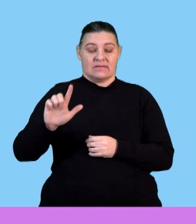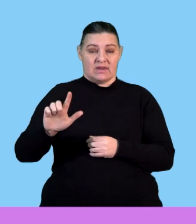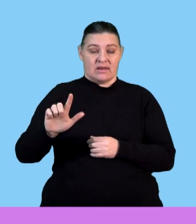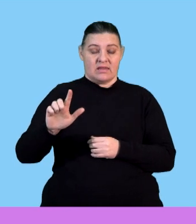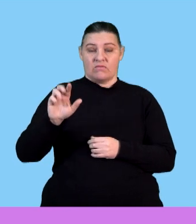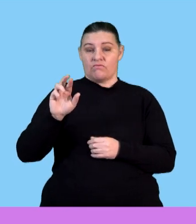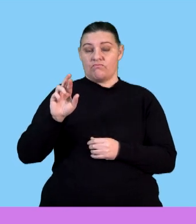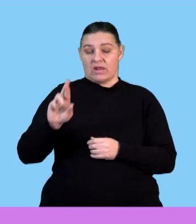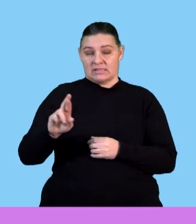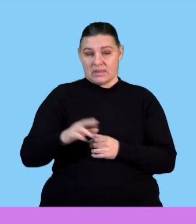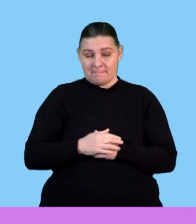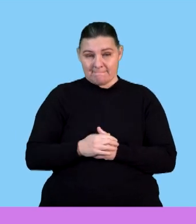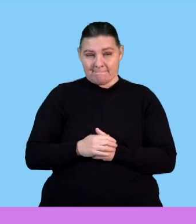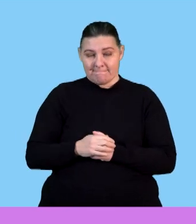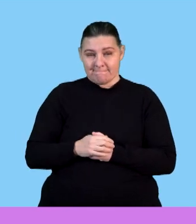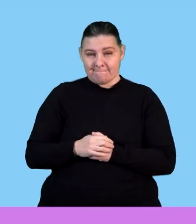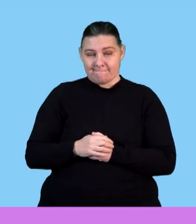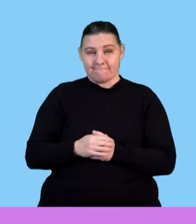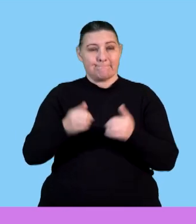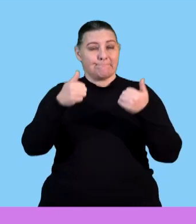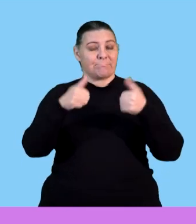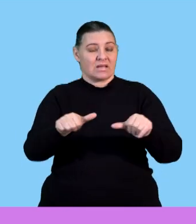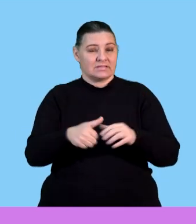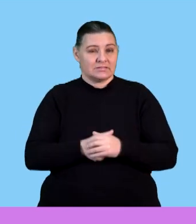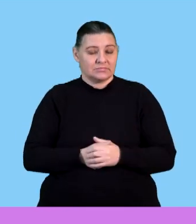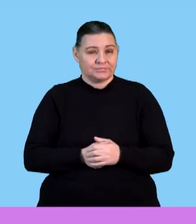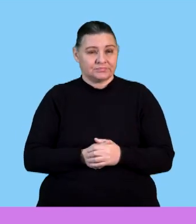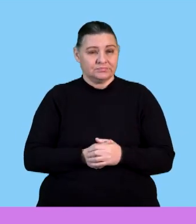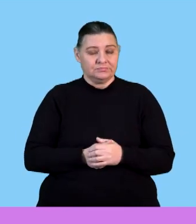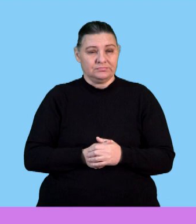0,97 rands. Here we go. Let's look at the next one.